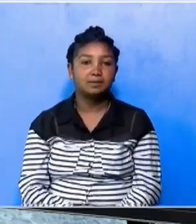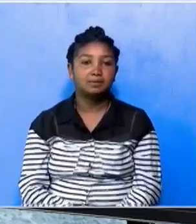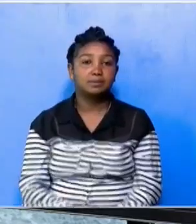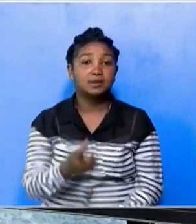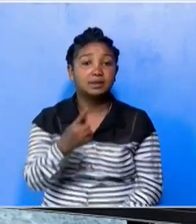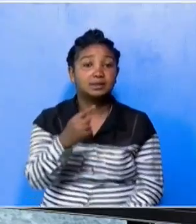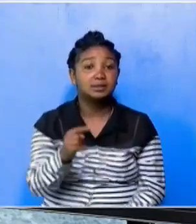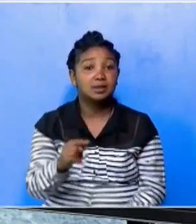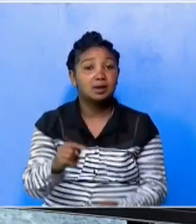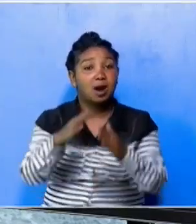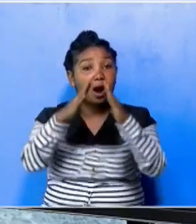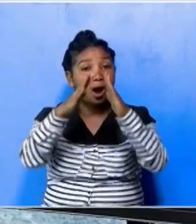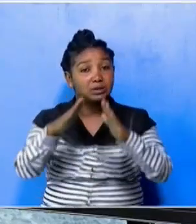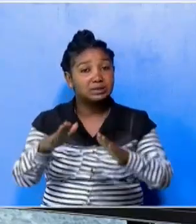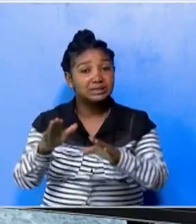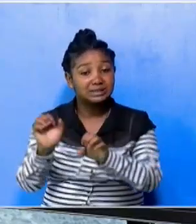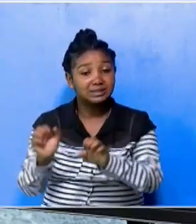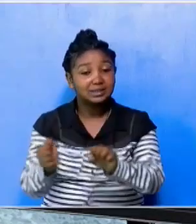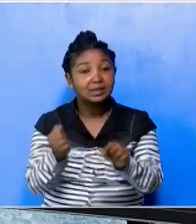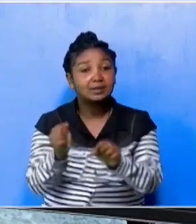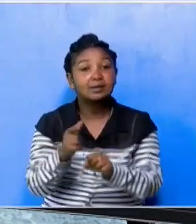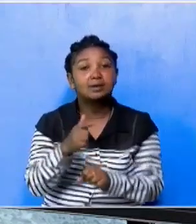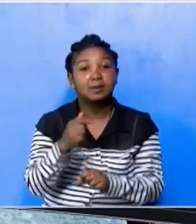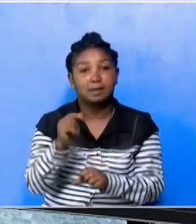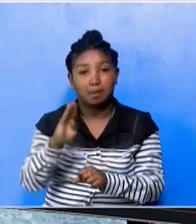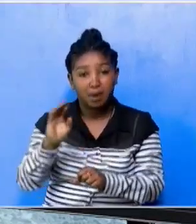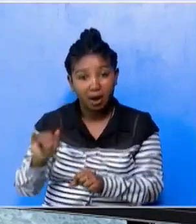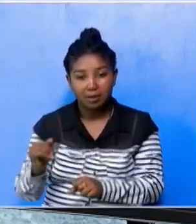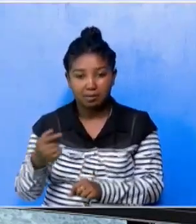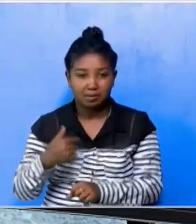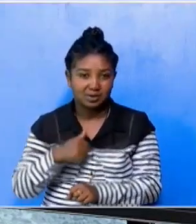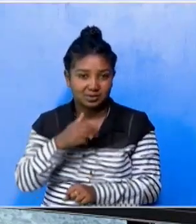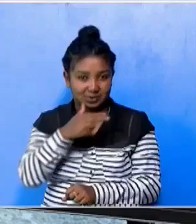The house is cleaned by my sister.